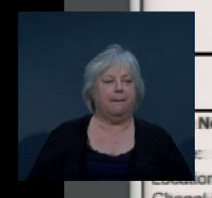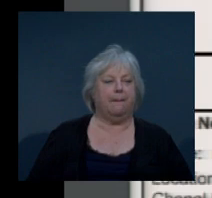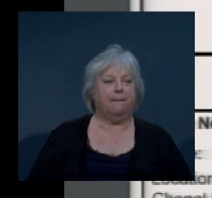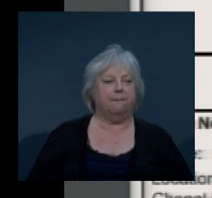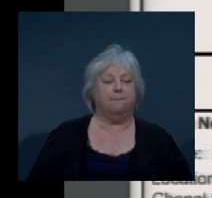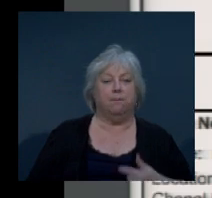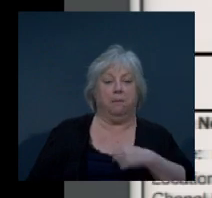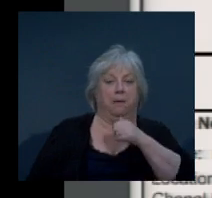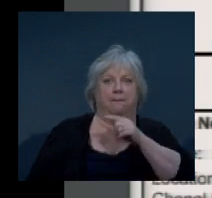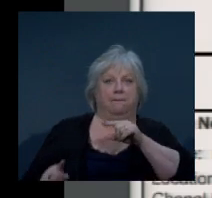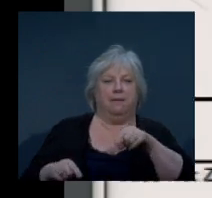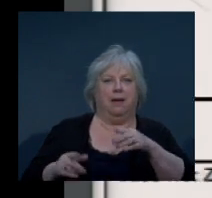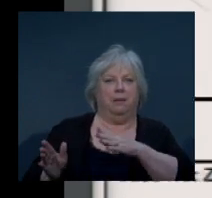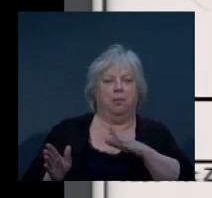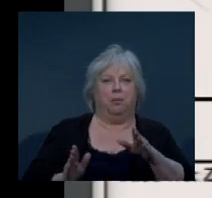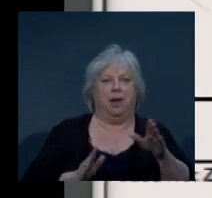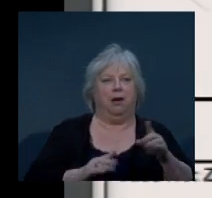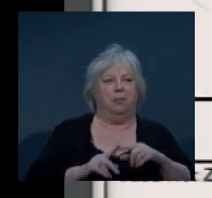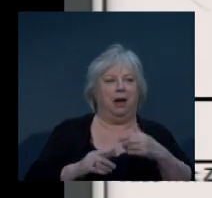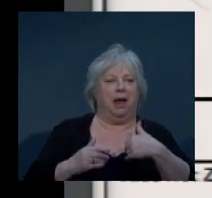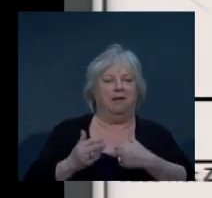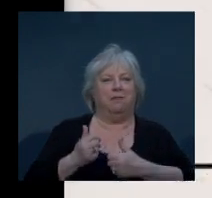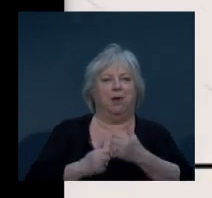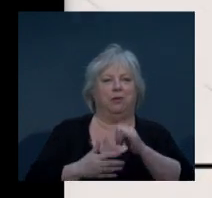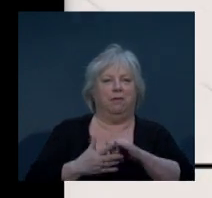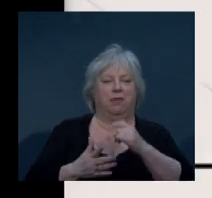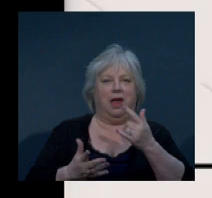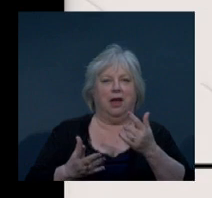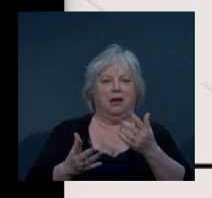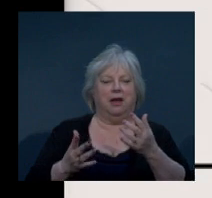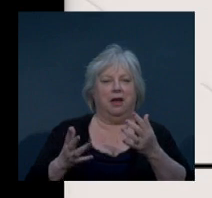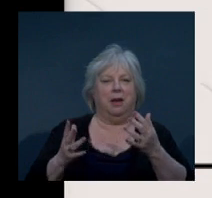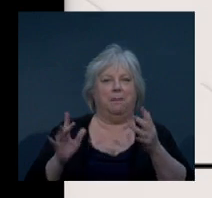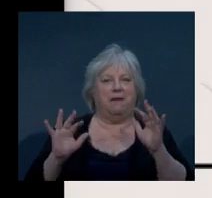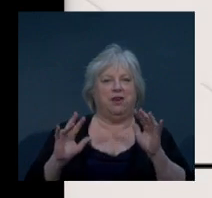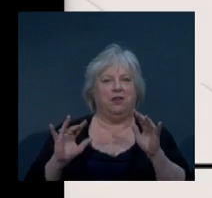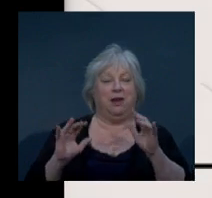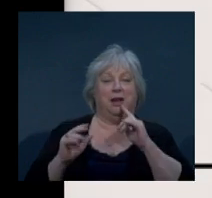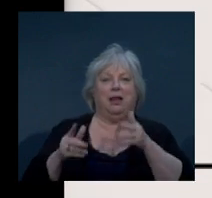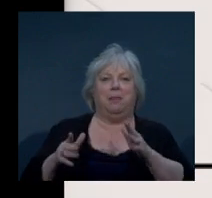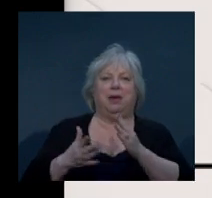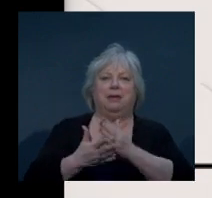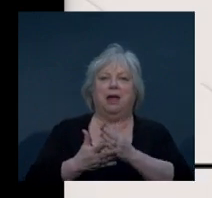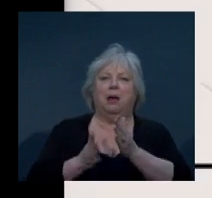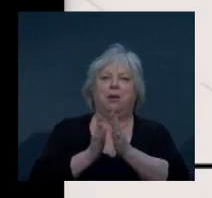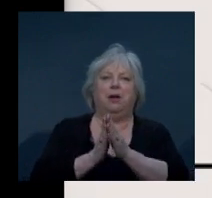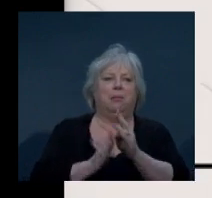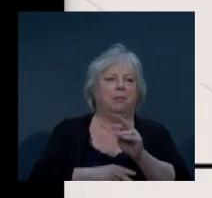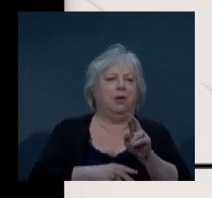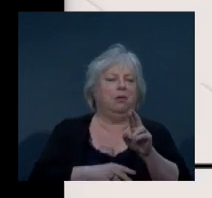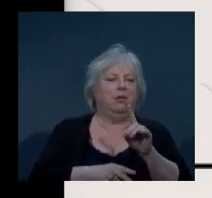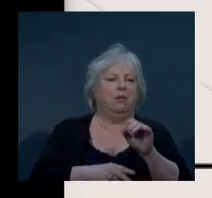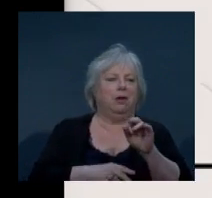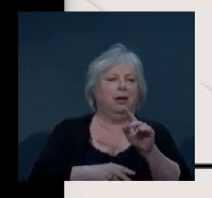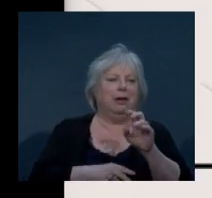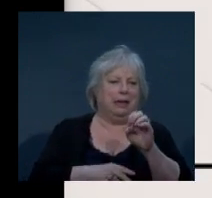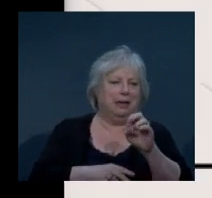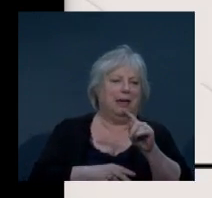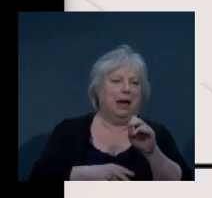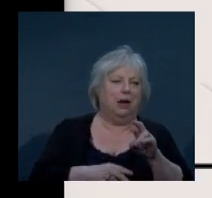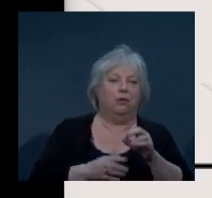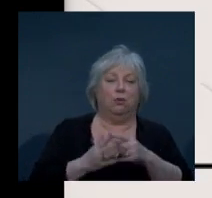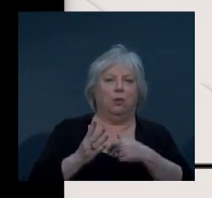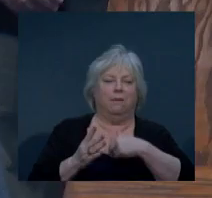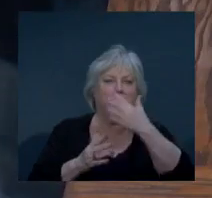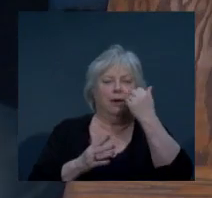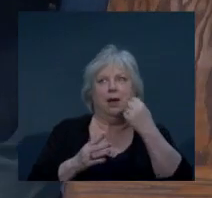we didn't come prepared, but I've got most of this at my fingertips. Let me stop for just a moment, if you will, and ask Mr. Daters what I've forgotten, because